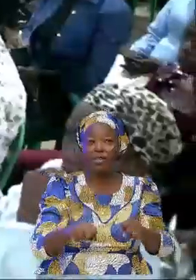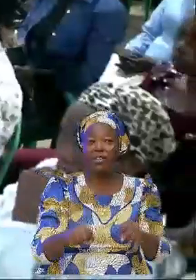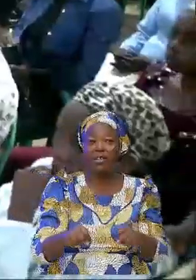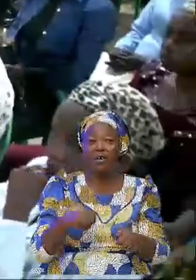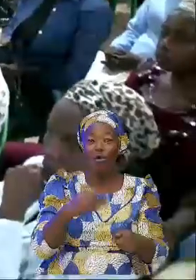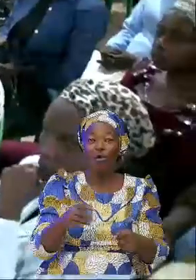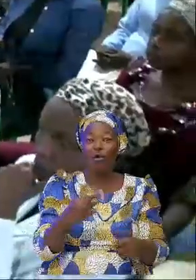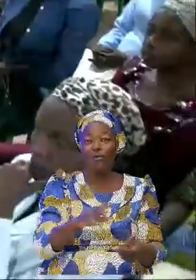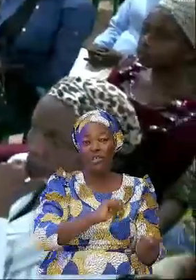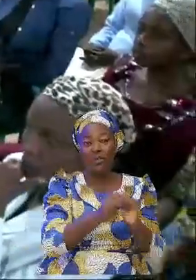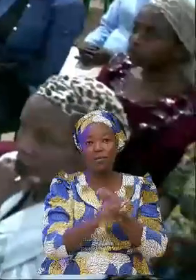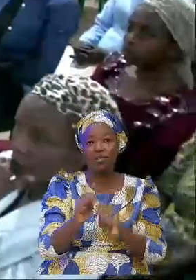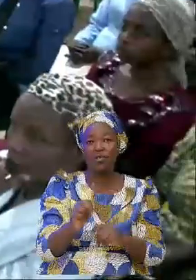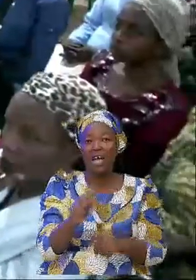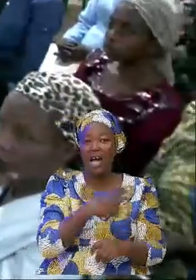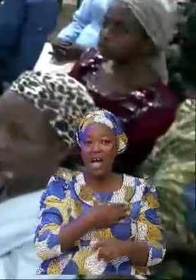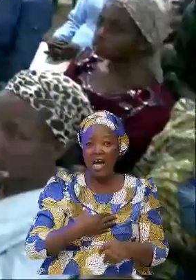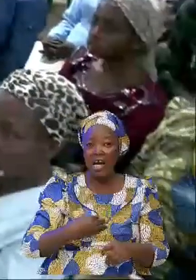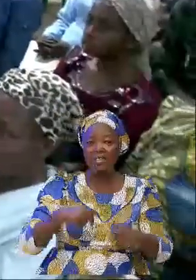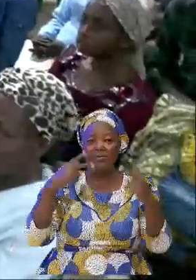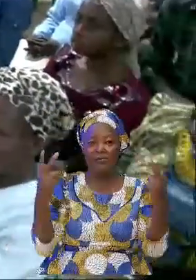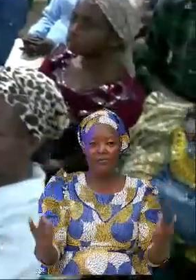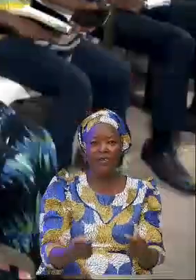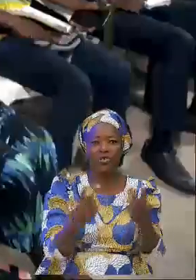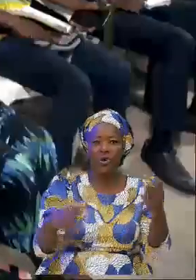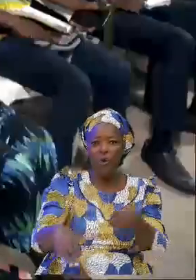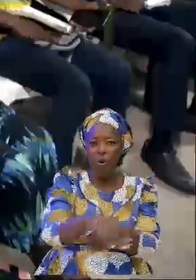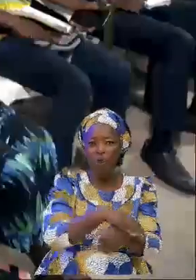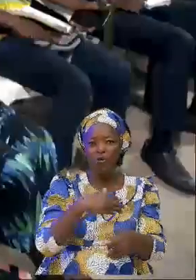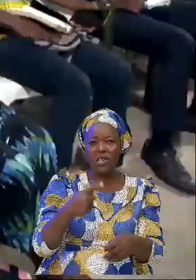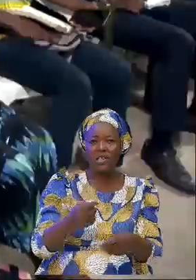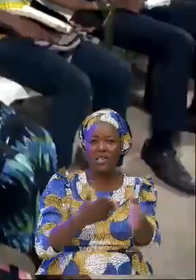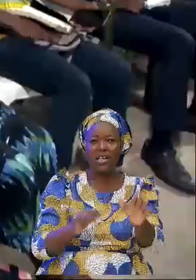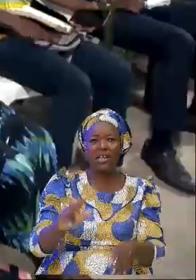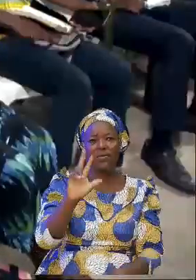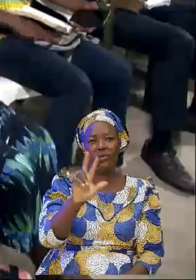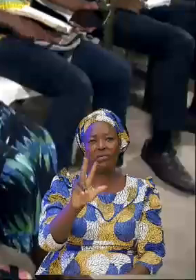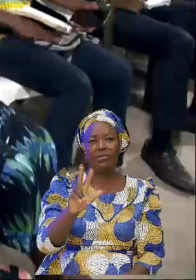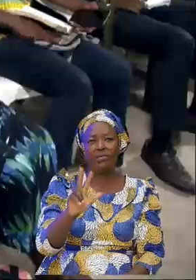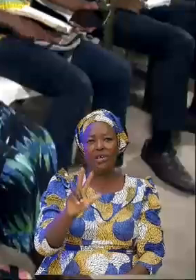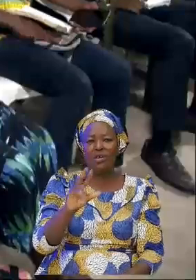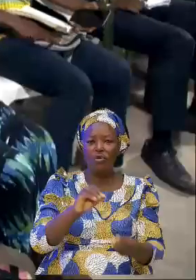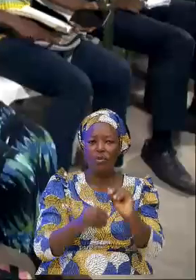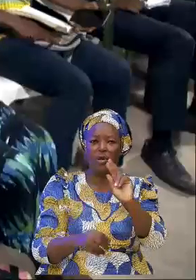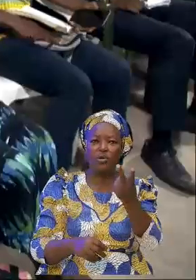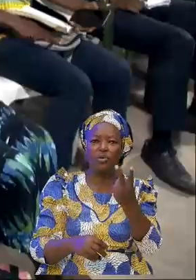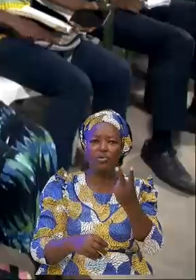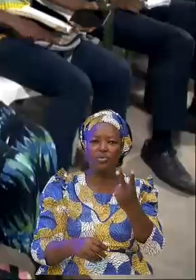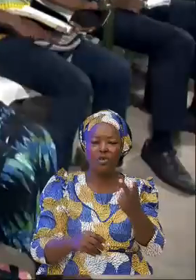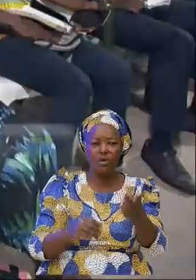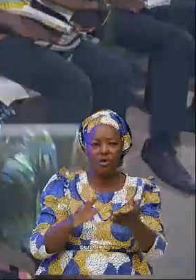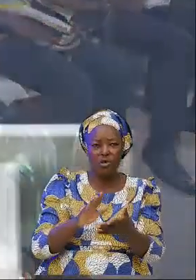power and you have the possibility of transformation and victory over